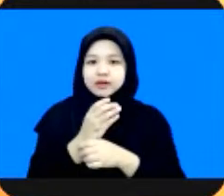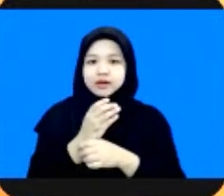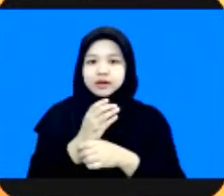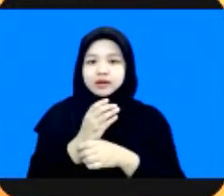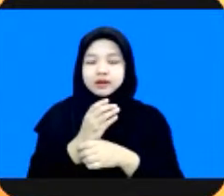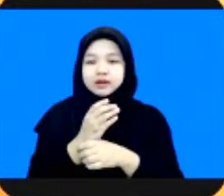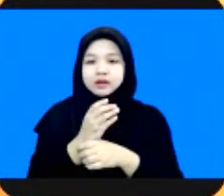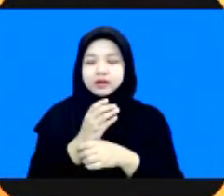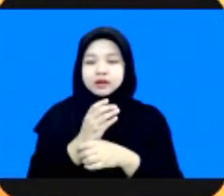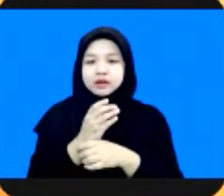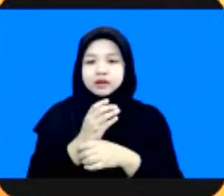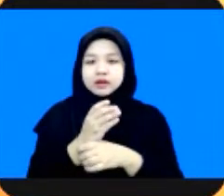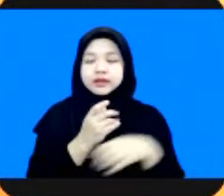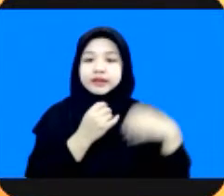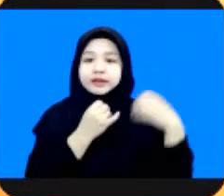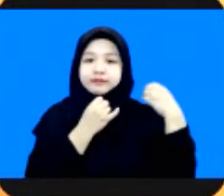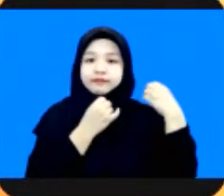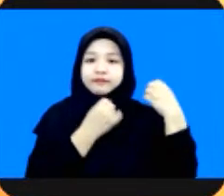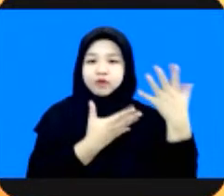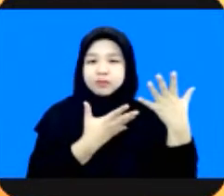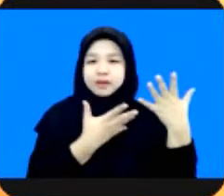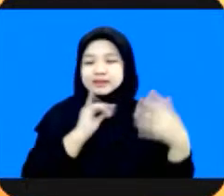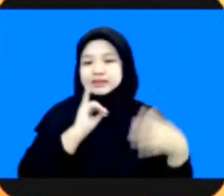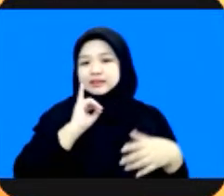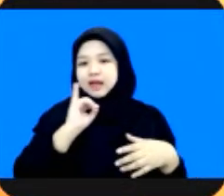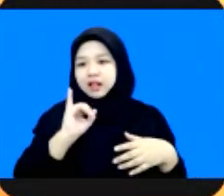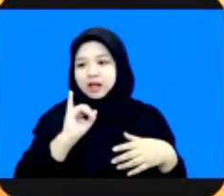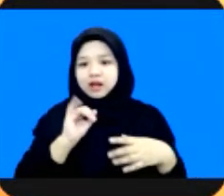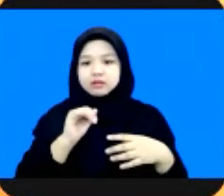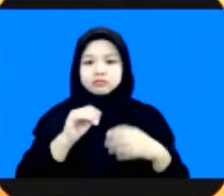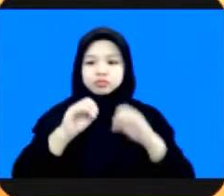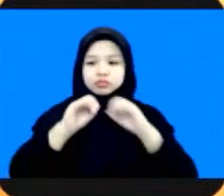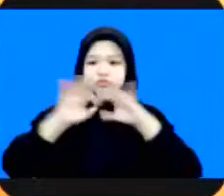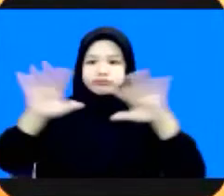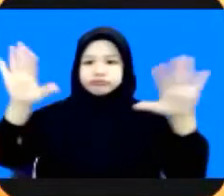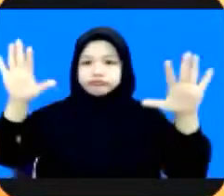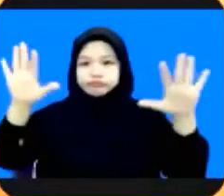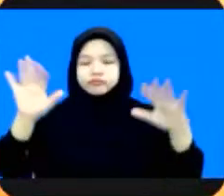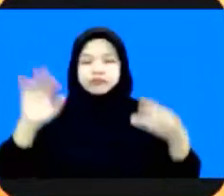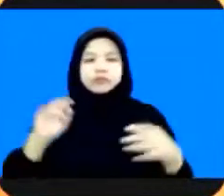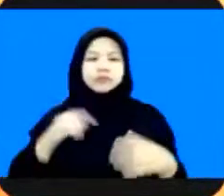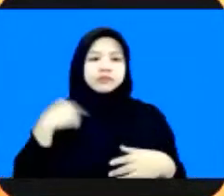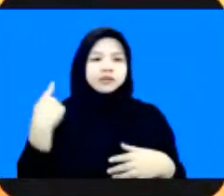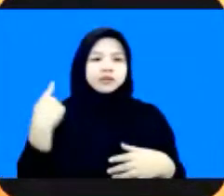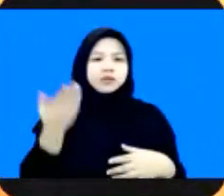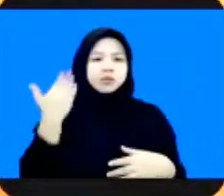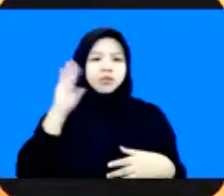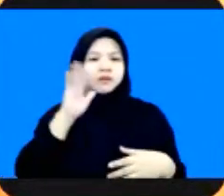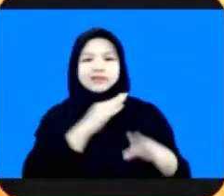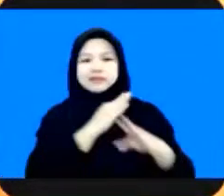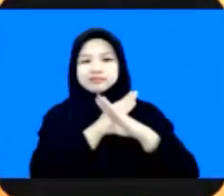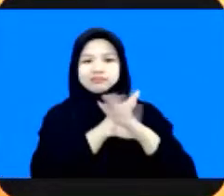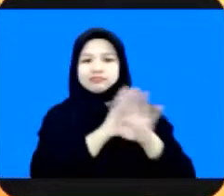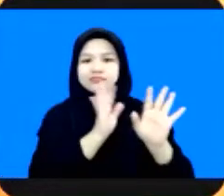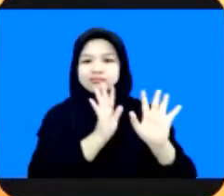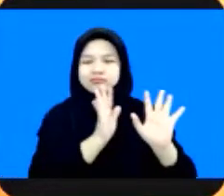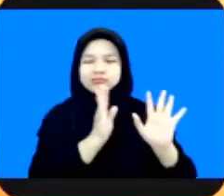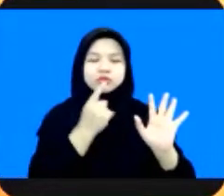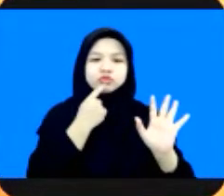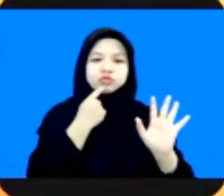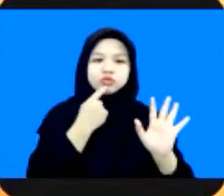And this is consistent with the positions of many international human